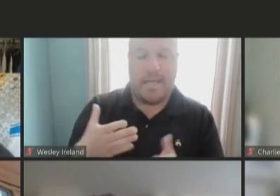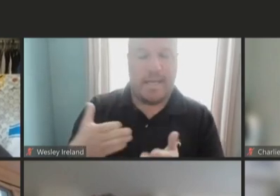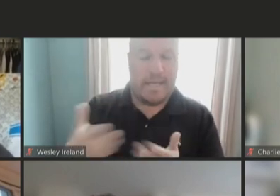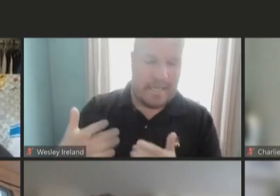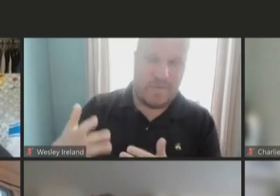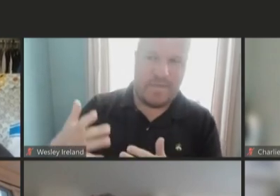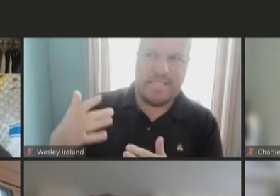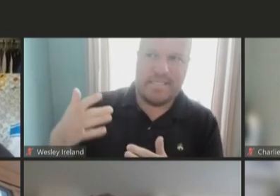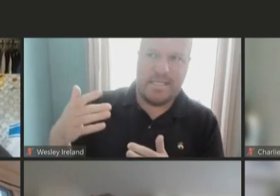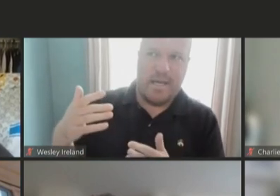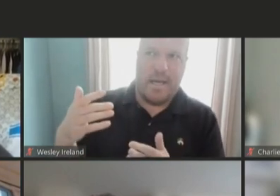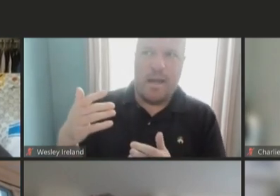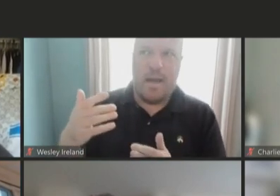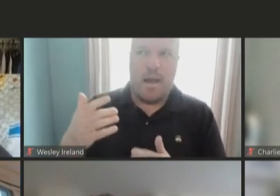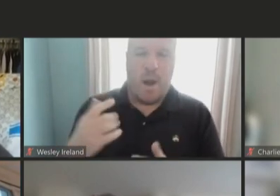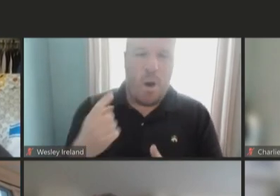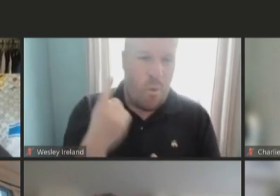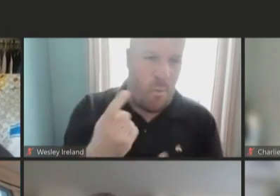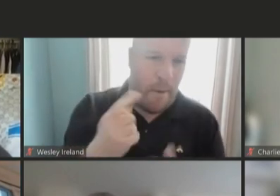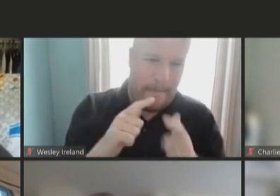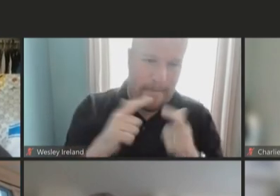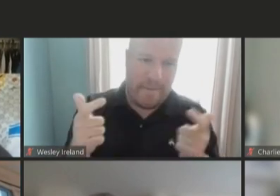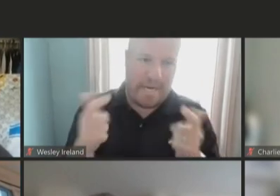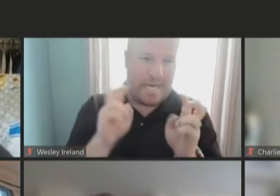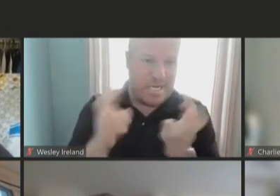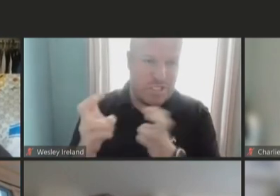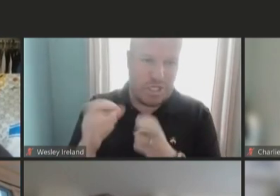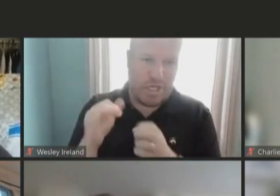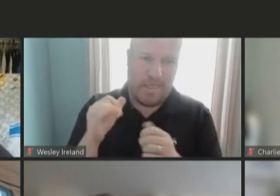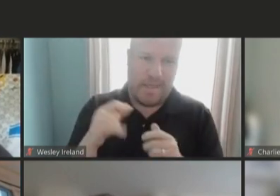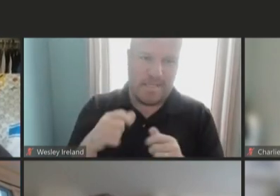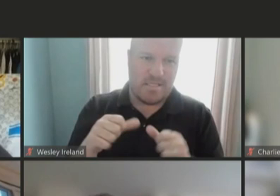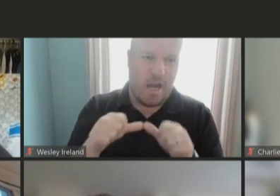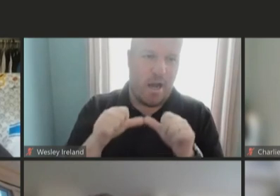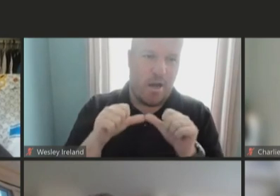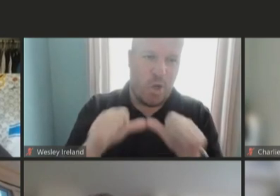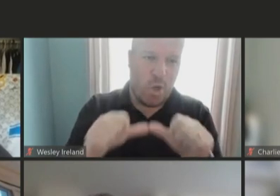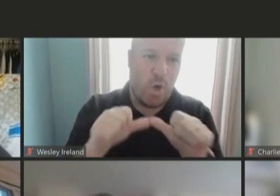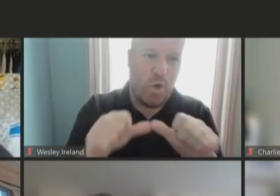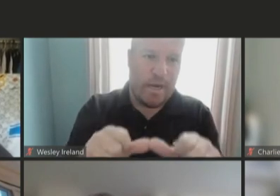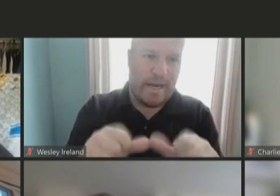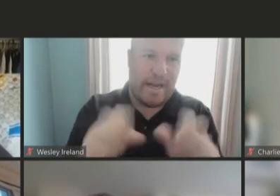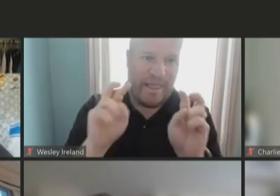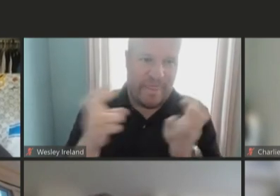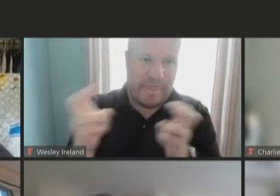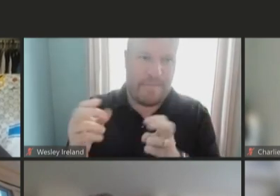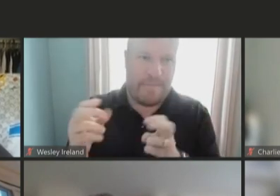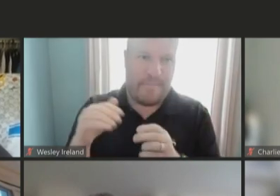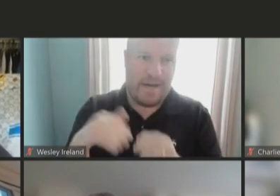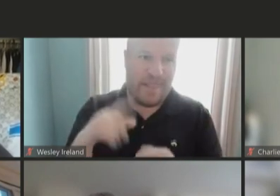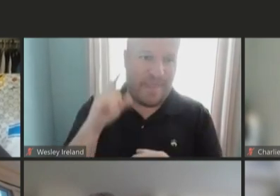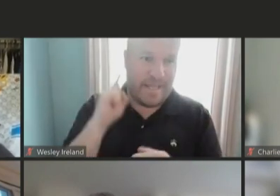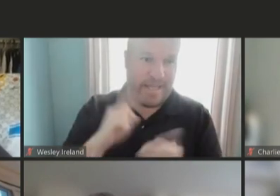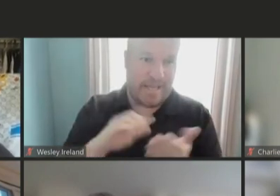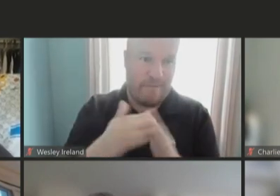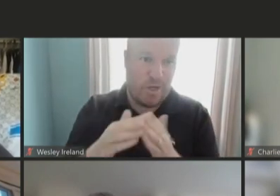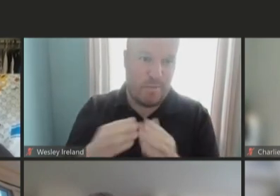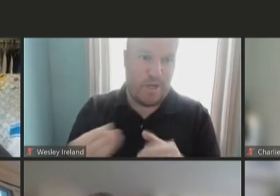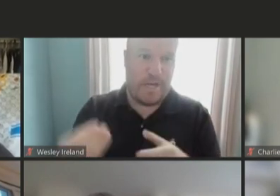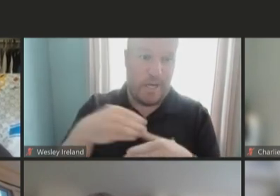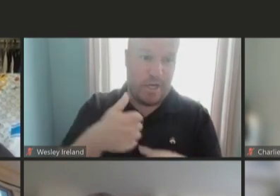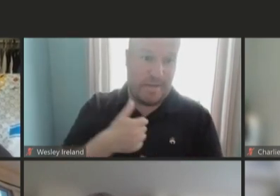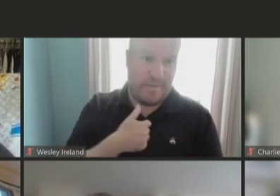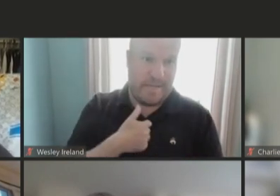going to these games every year. However, one big issue that has been an ongoing